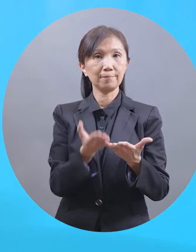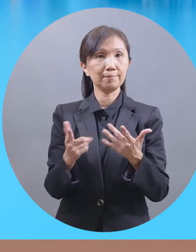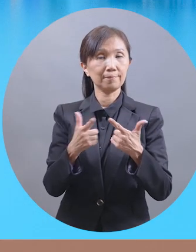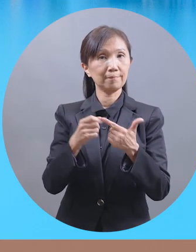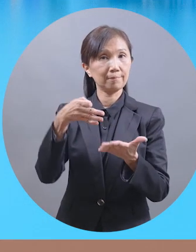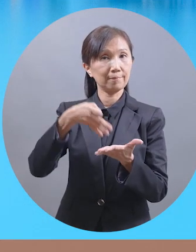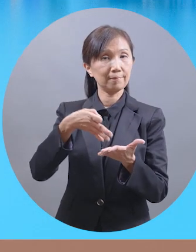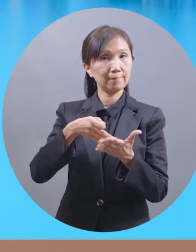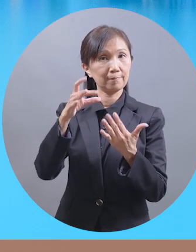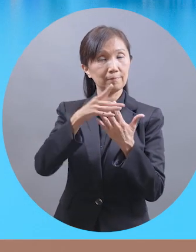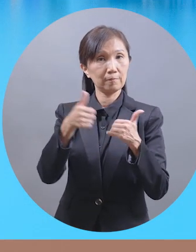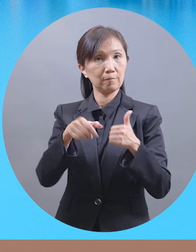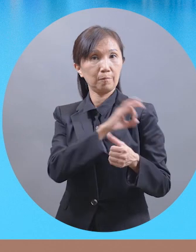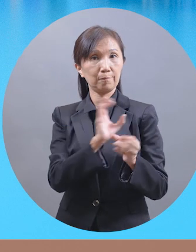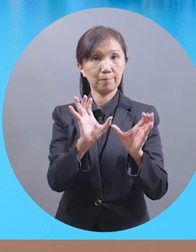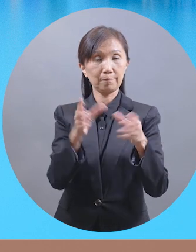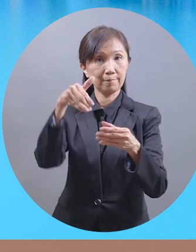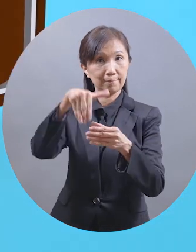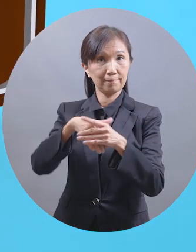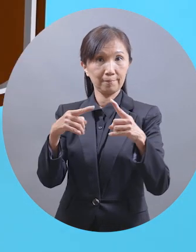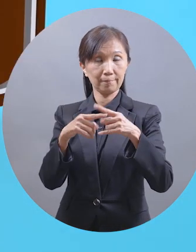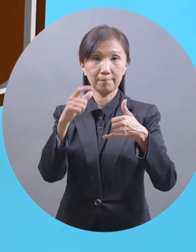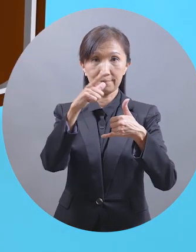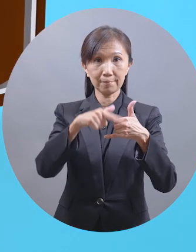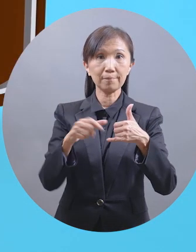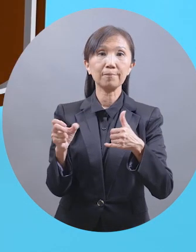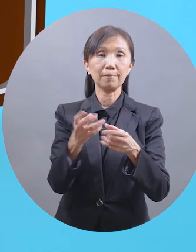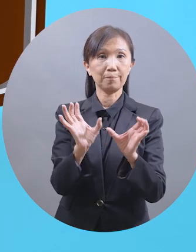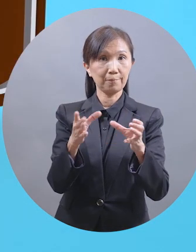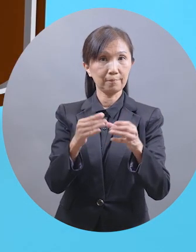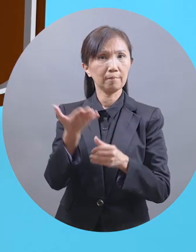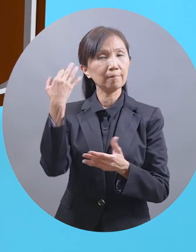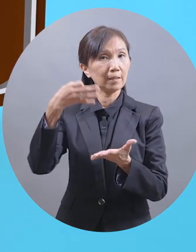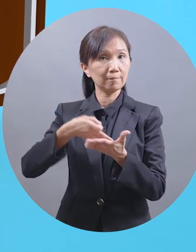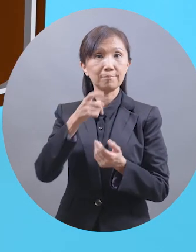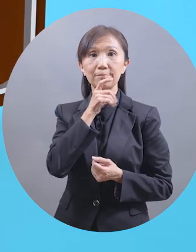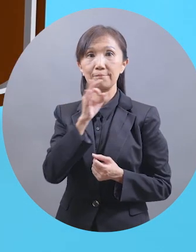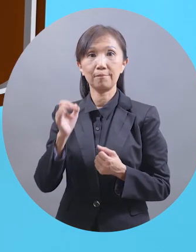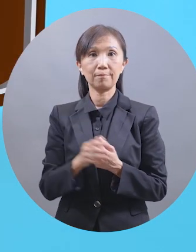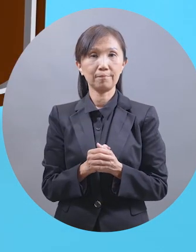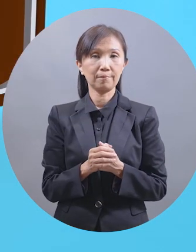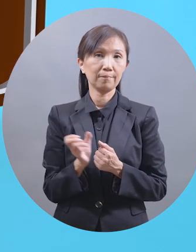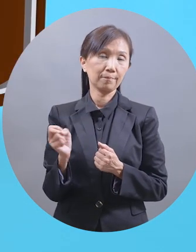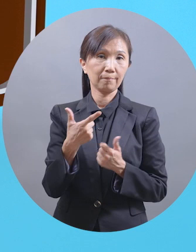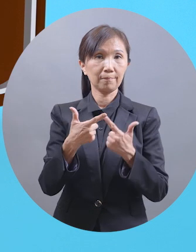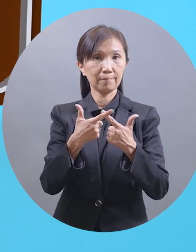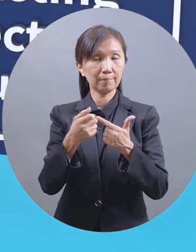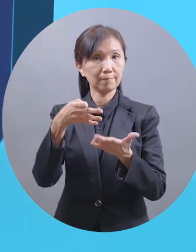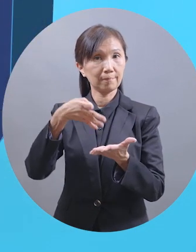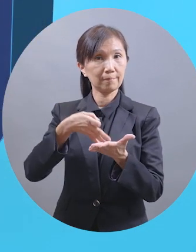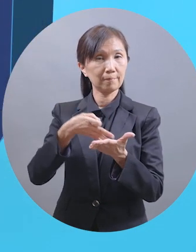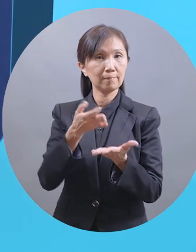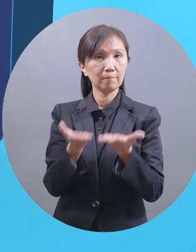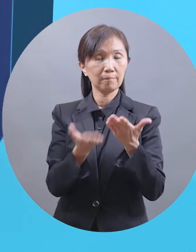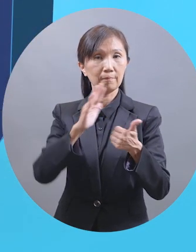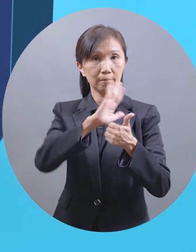committee. Individuals and bodies eligible to register as election committee subsector voters, whether currently registered or not. And